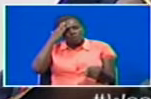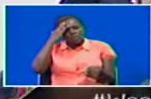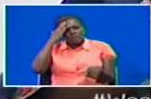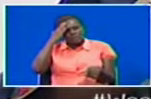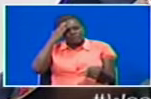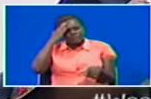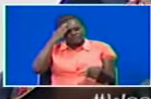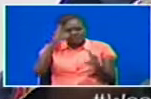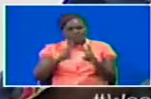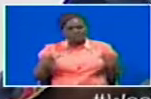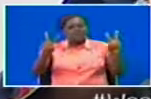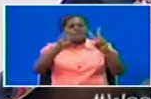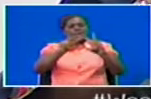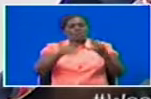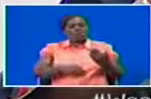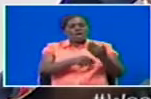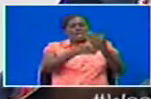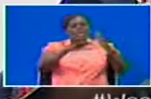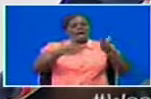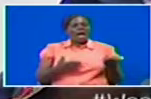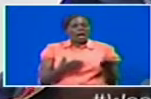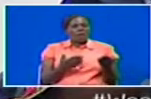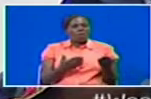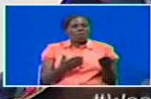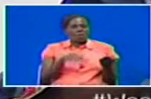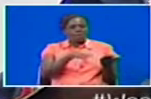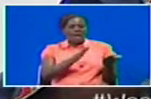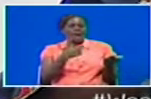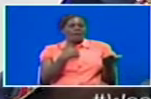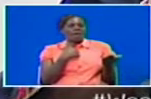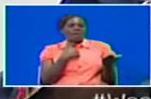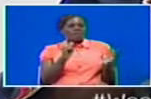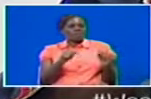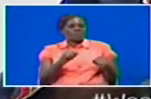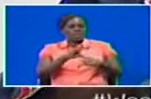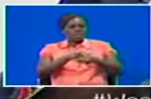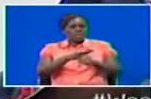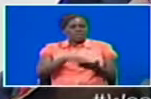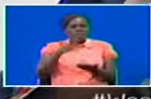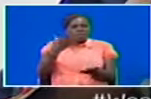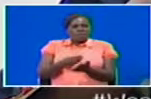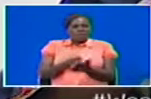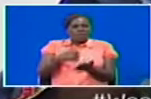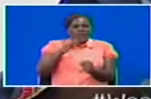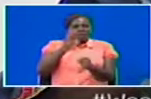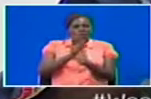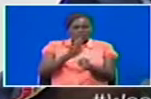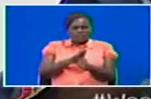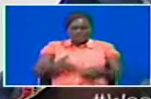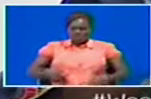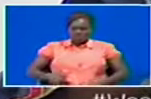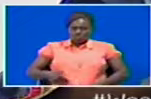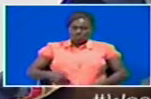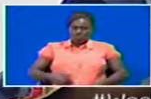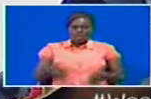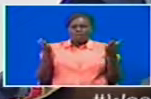what value can be added to this product which they have, so that they can get more money. We have a lot of youth. Meru people